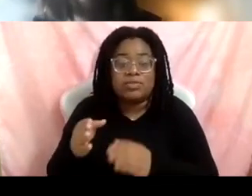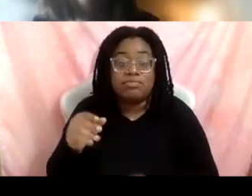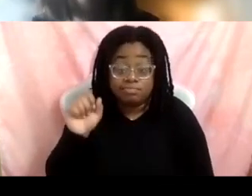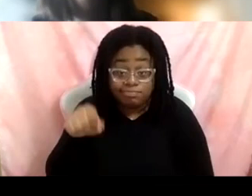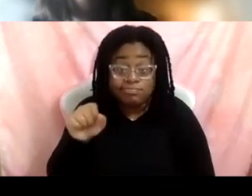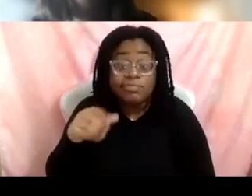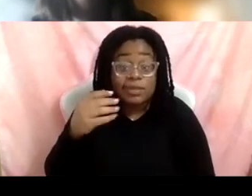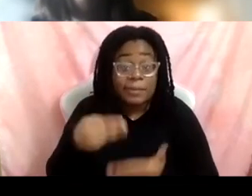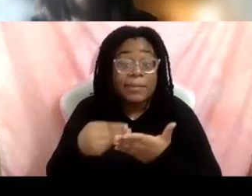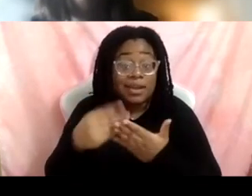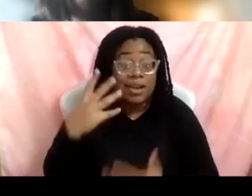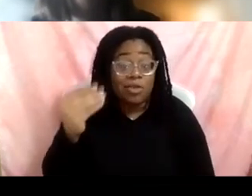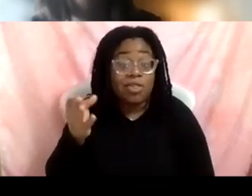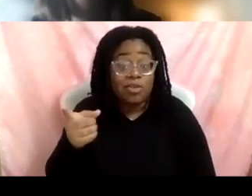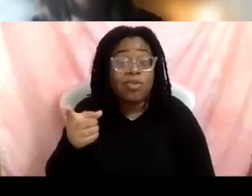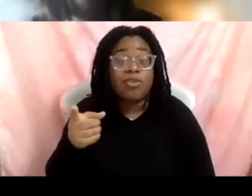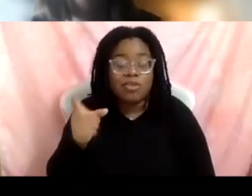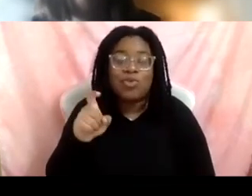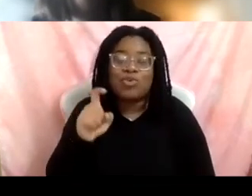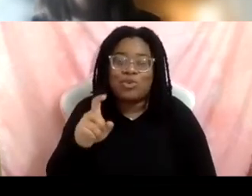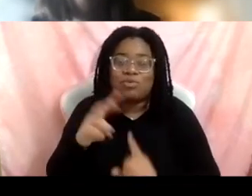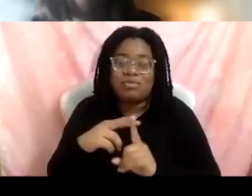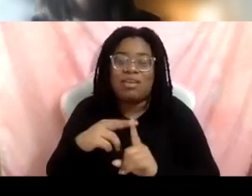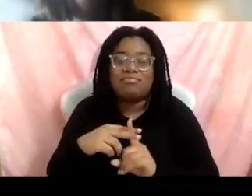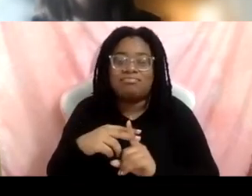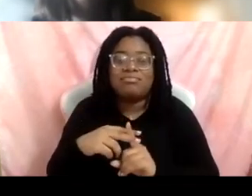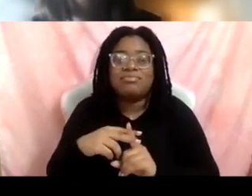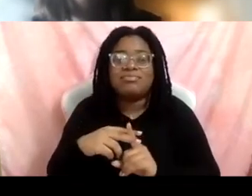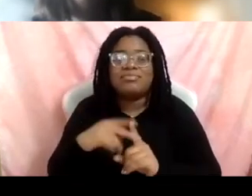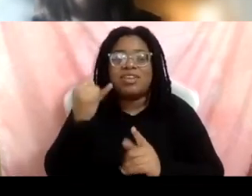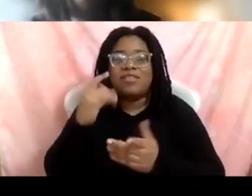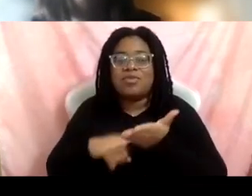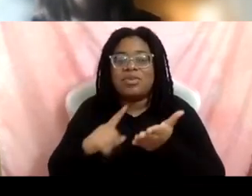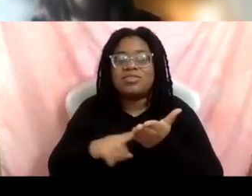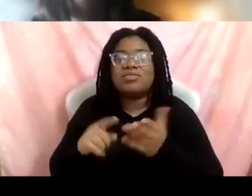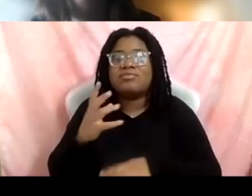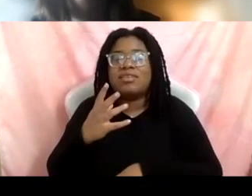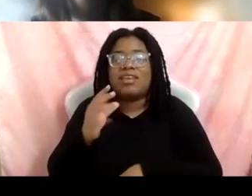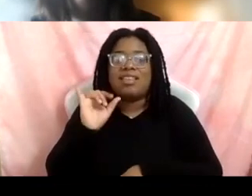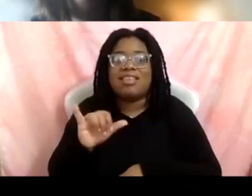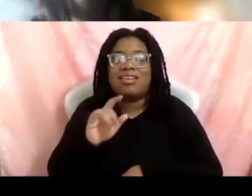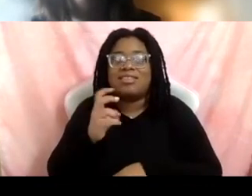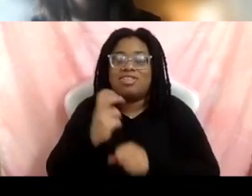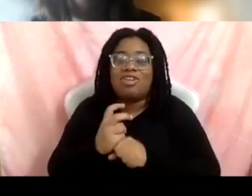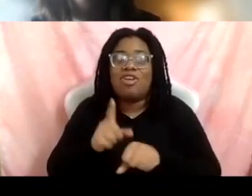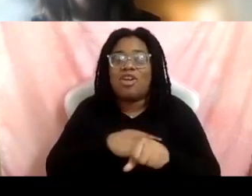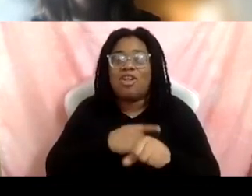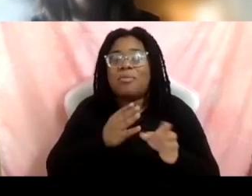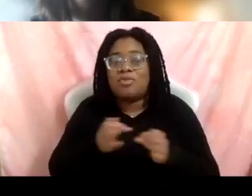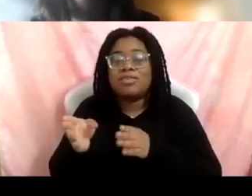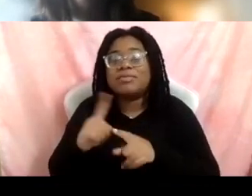money out there to be had. You just have to apply, and you have to do the research, and that's a hard and long process, but it is